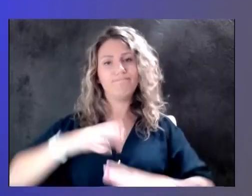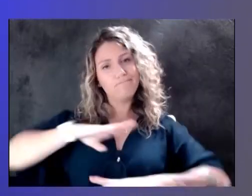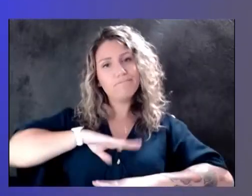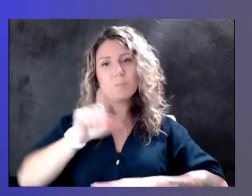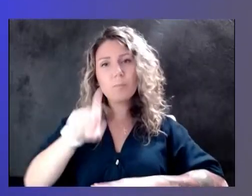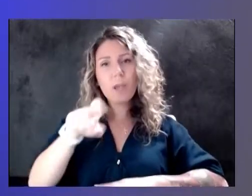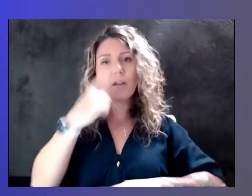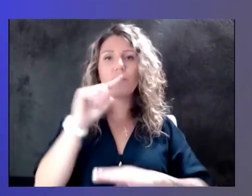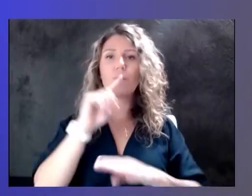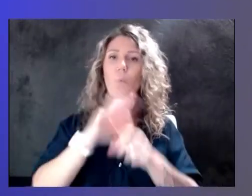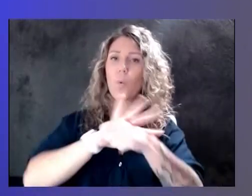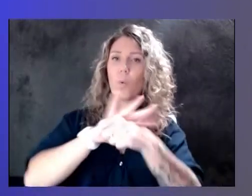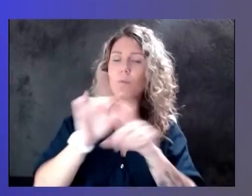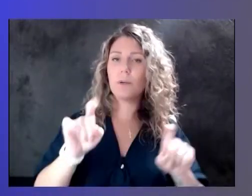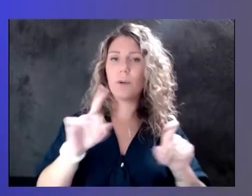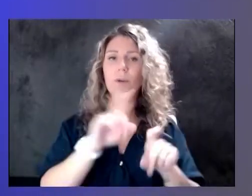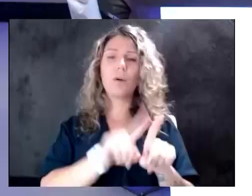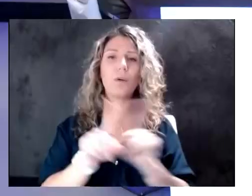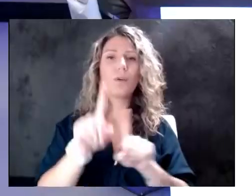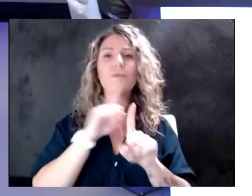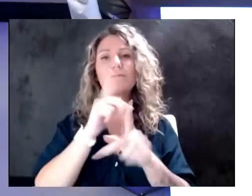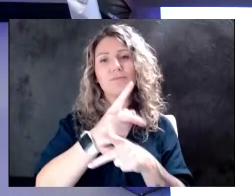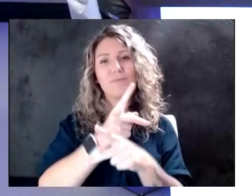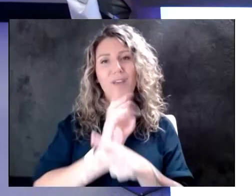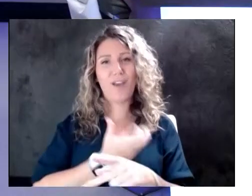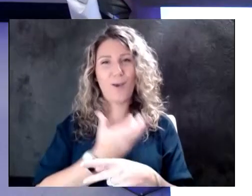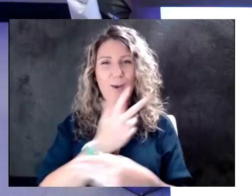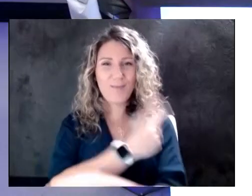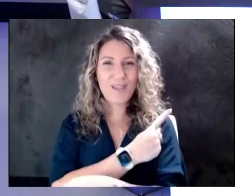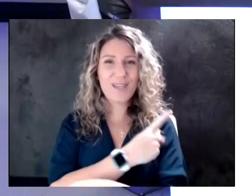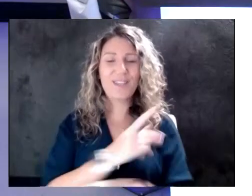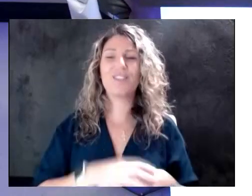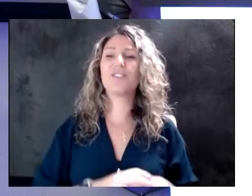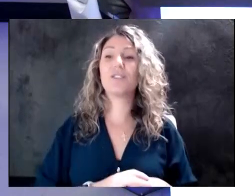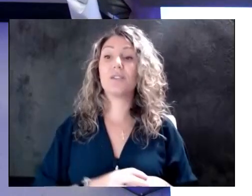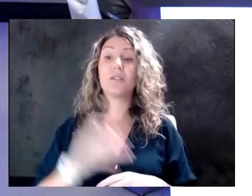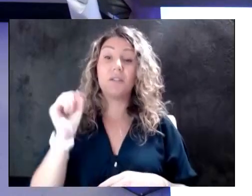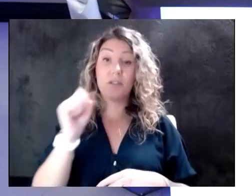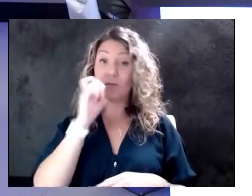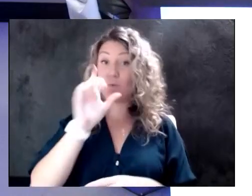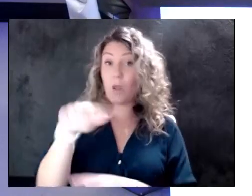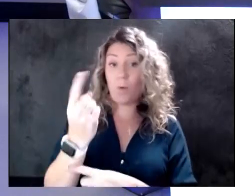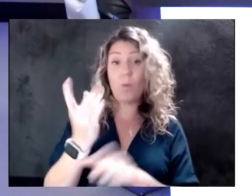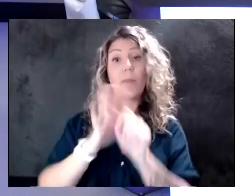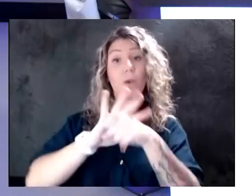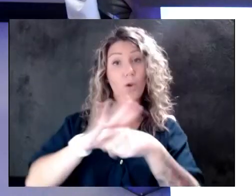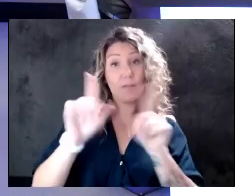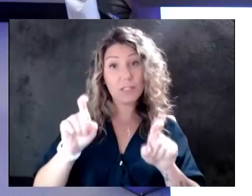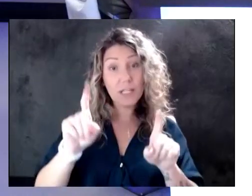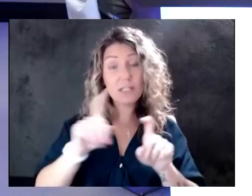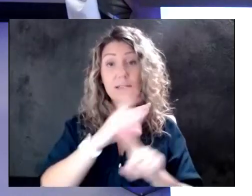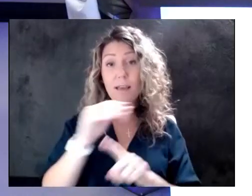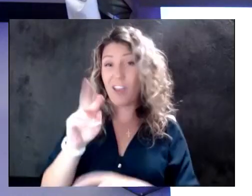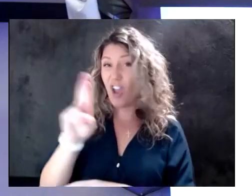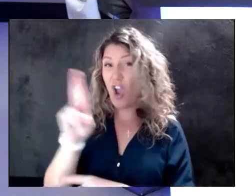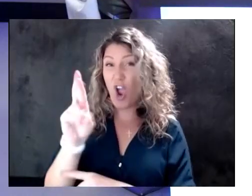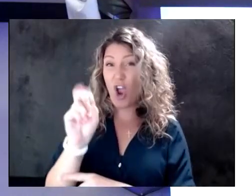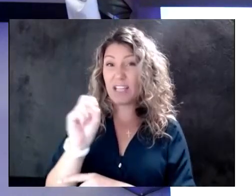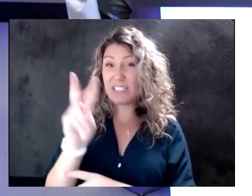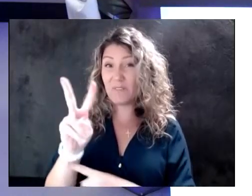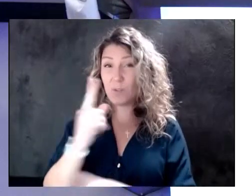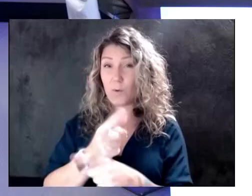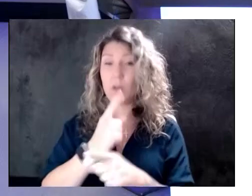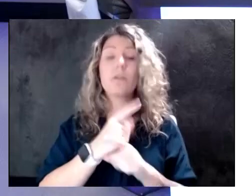well as make sure that we're taking care of our patients here. So not only a spike, though, in COVID testing, but also RSV. How are they handling that? Yeah, that's been a